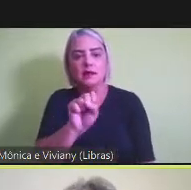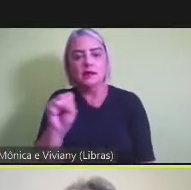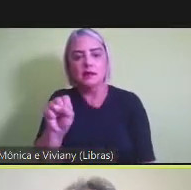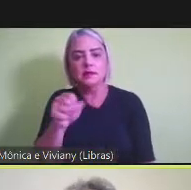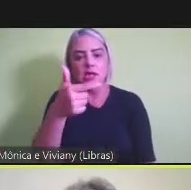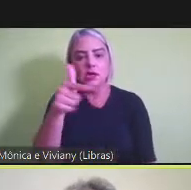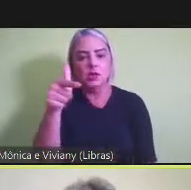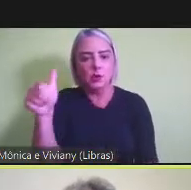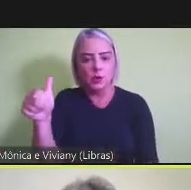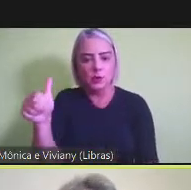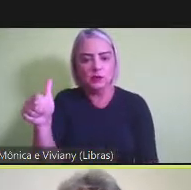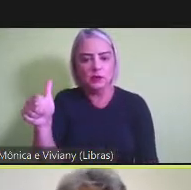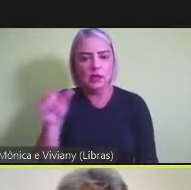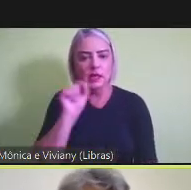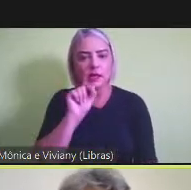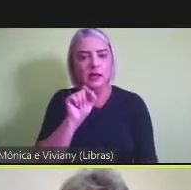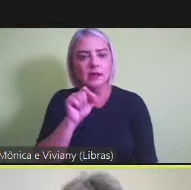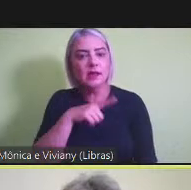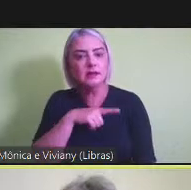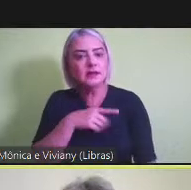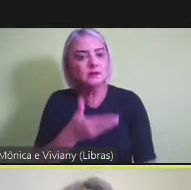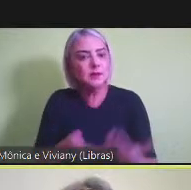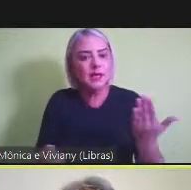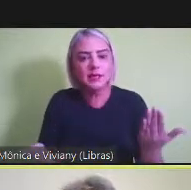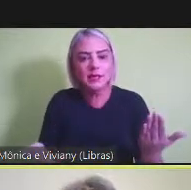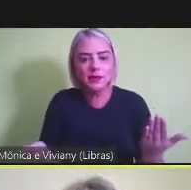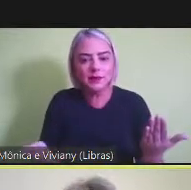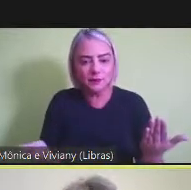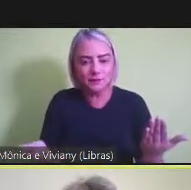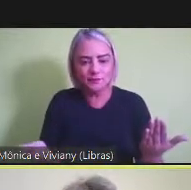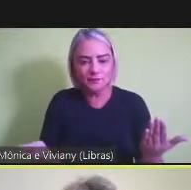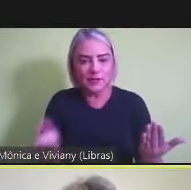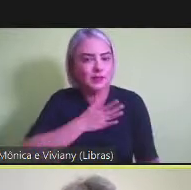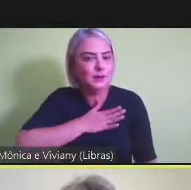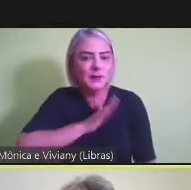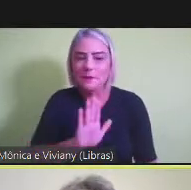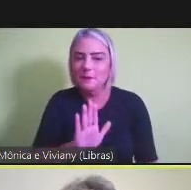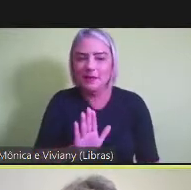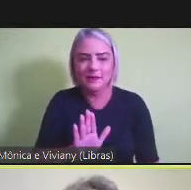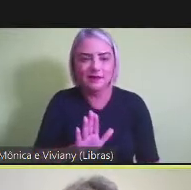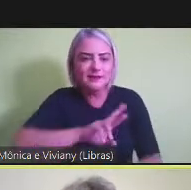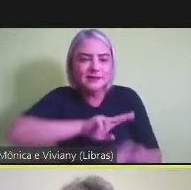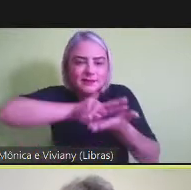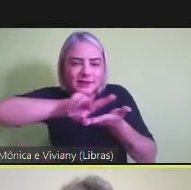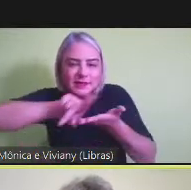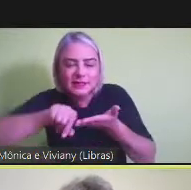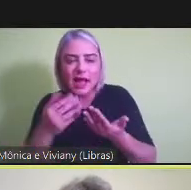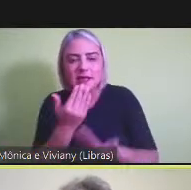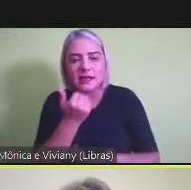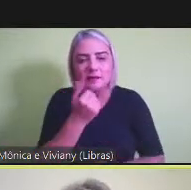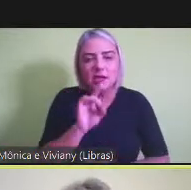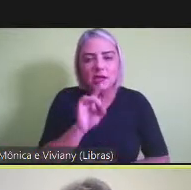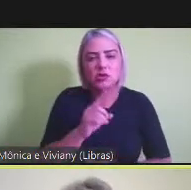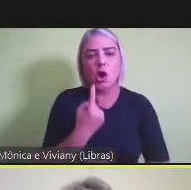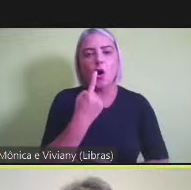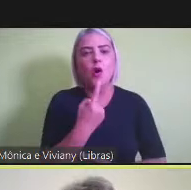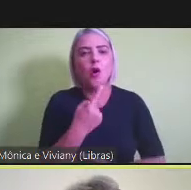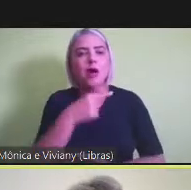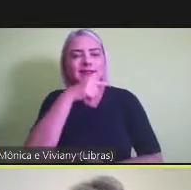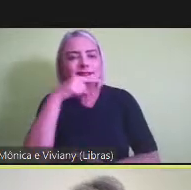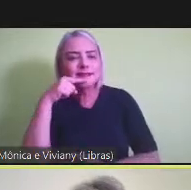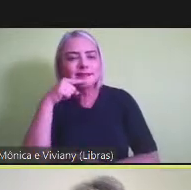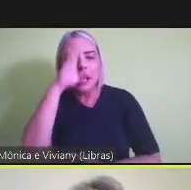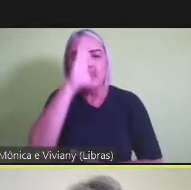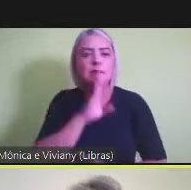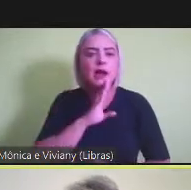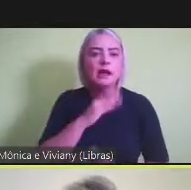Guarani tribes. And we don't want to lose it. We don't want to lose the diversity to have